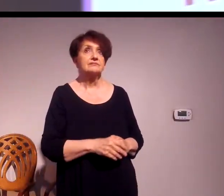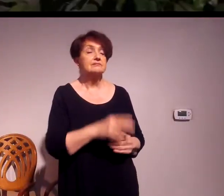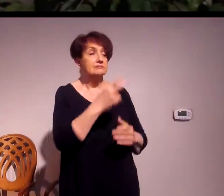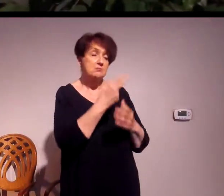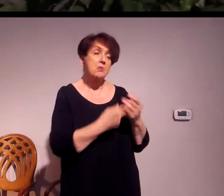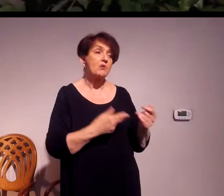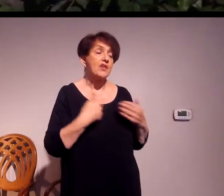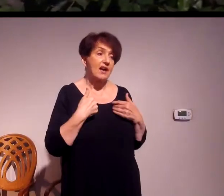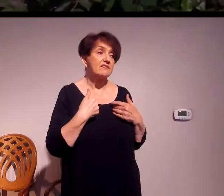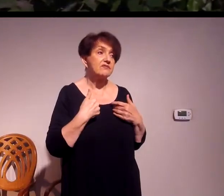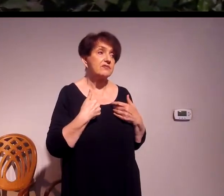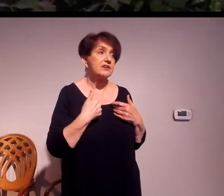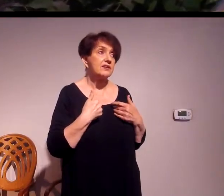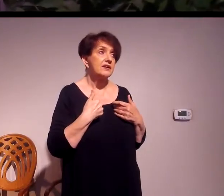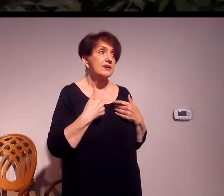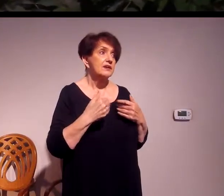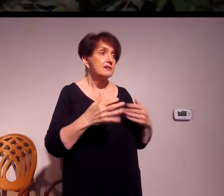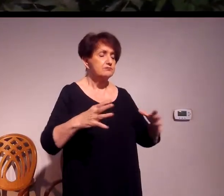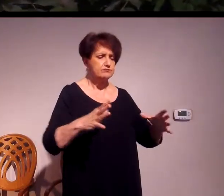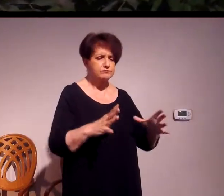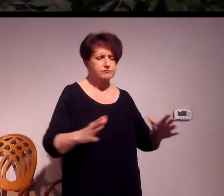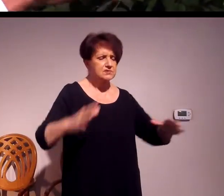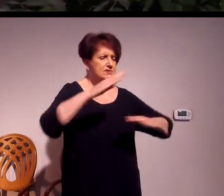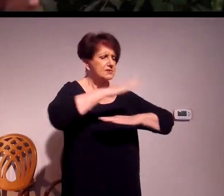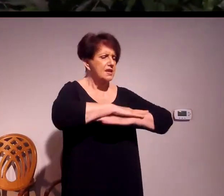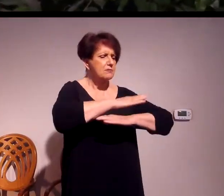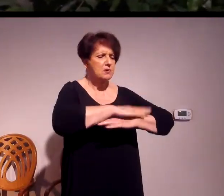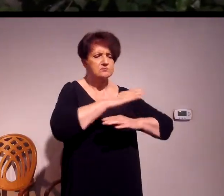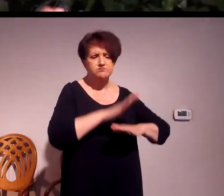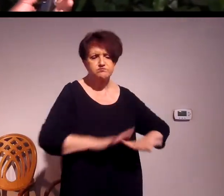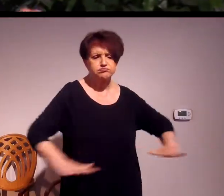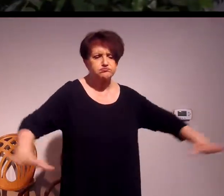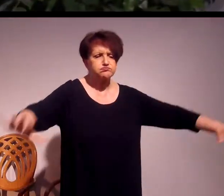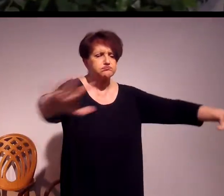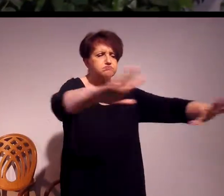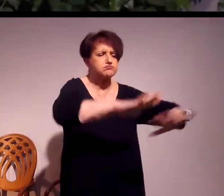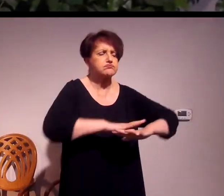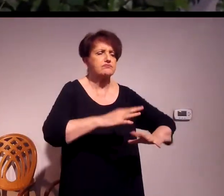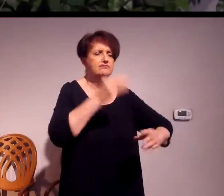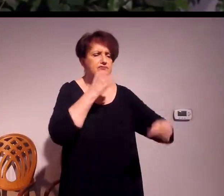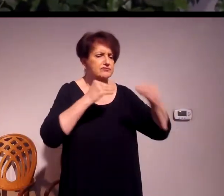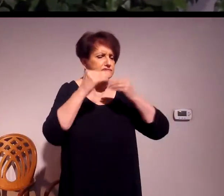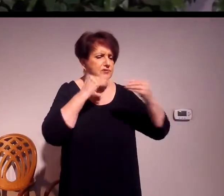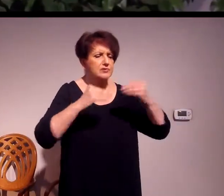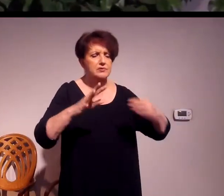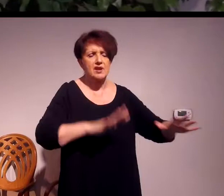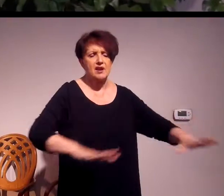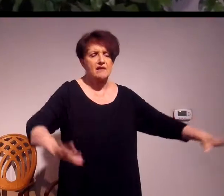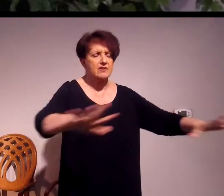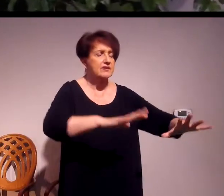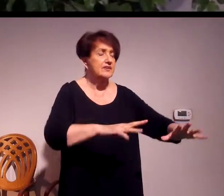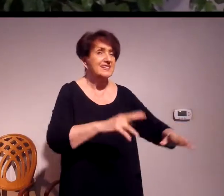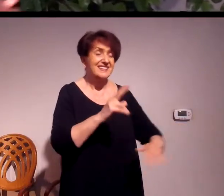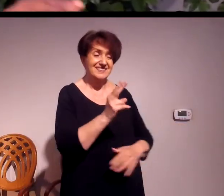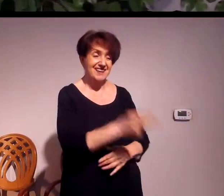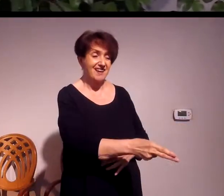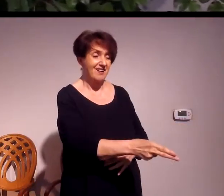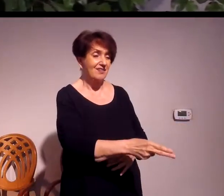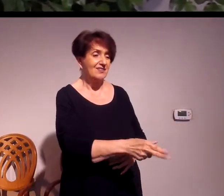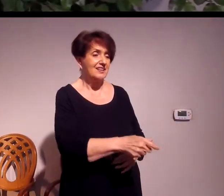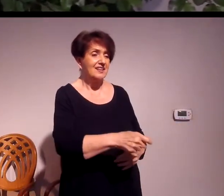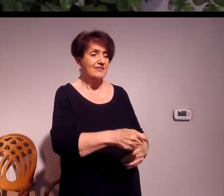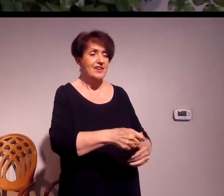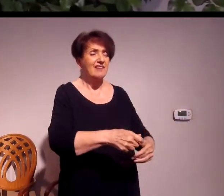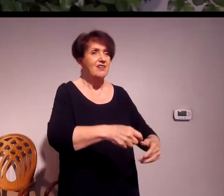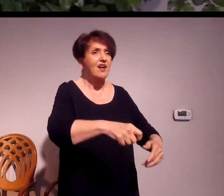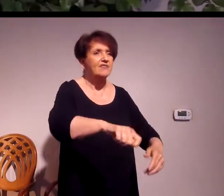have banquet tables full of food and all, but the difference is, in hell, they're not helping each other, not serving each other. They have the long spoons,